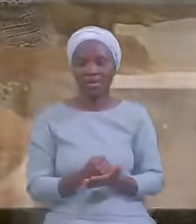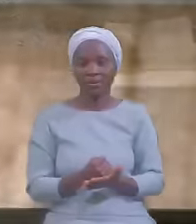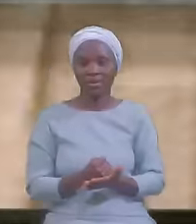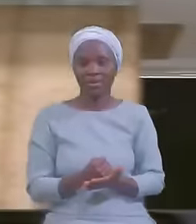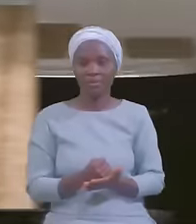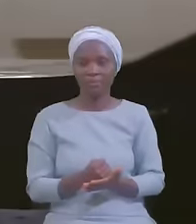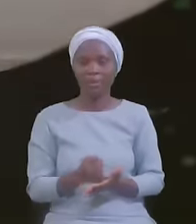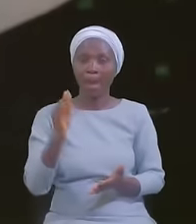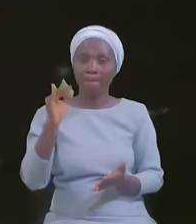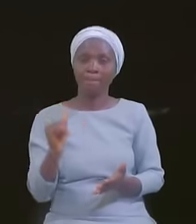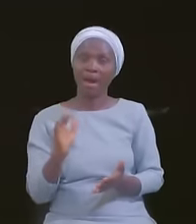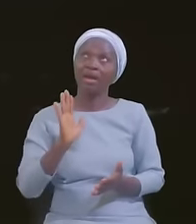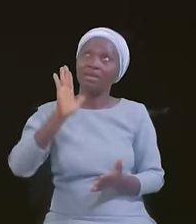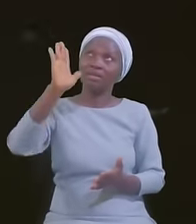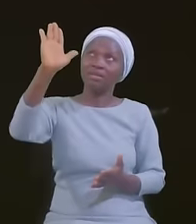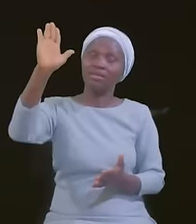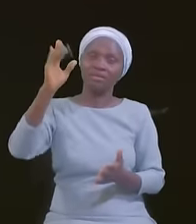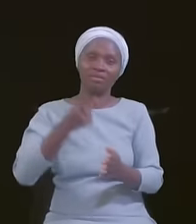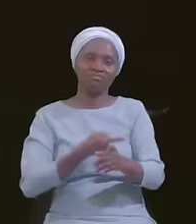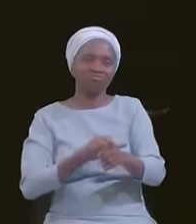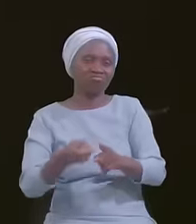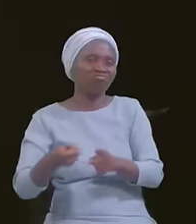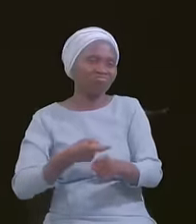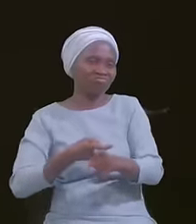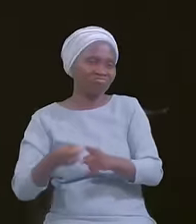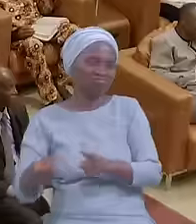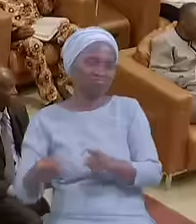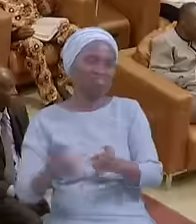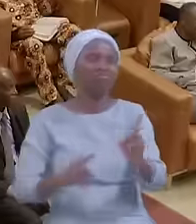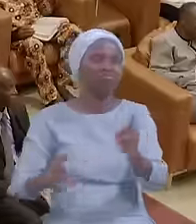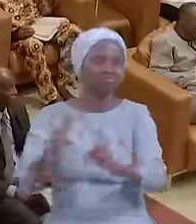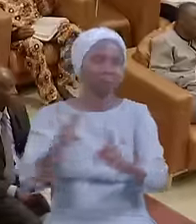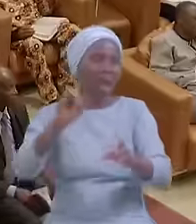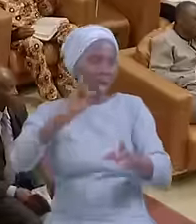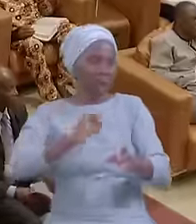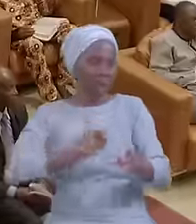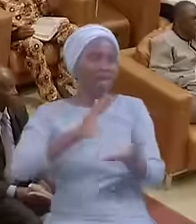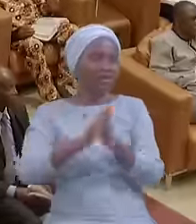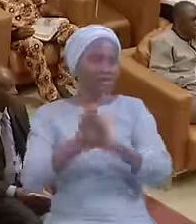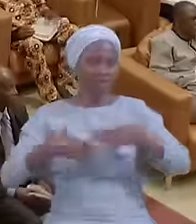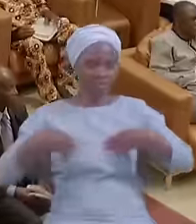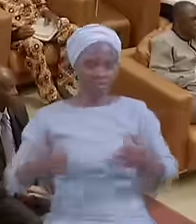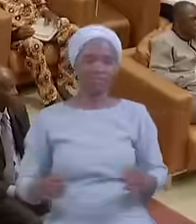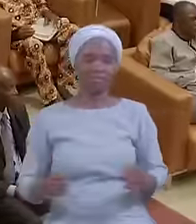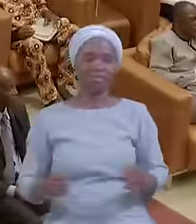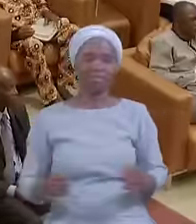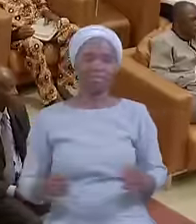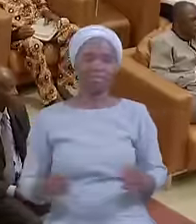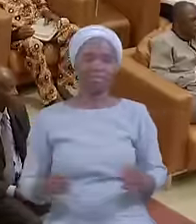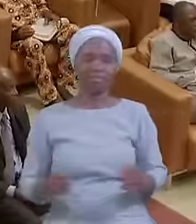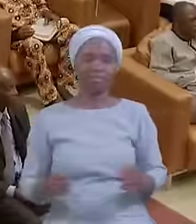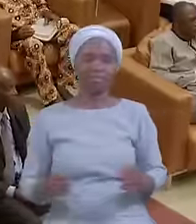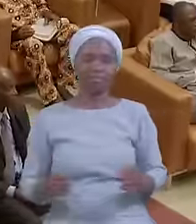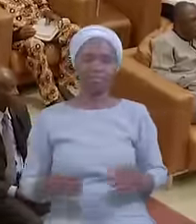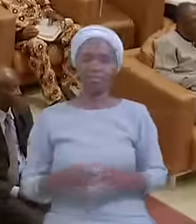By his stripes, I am healed. You